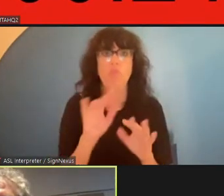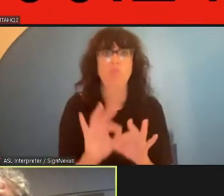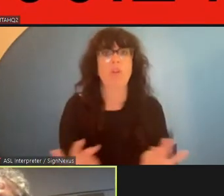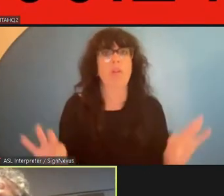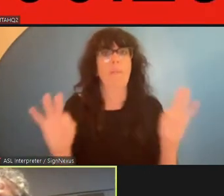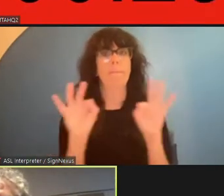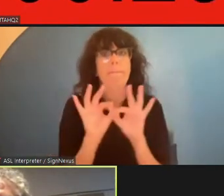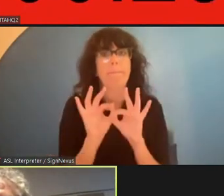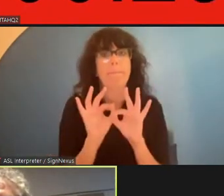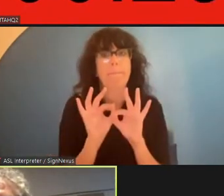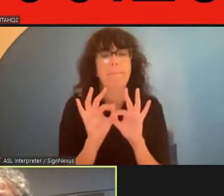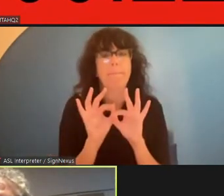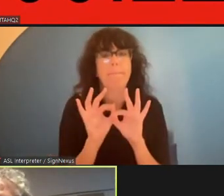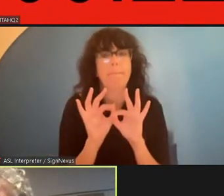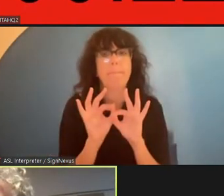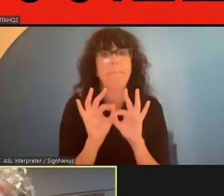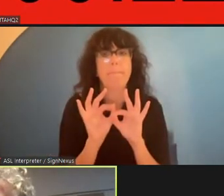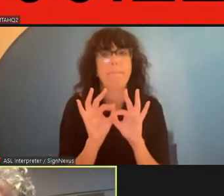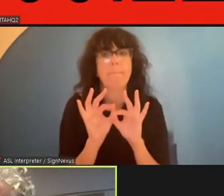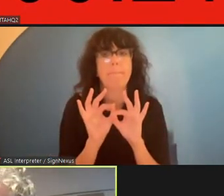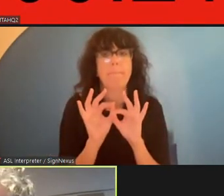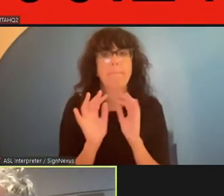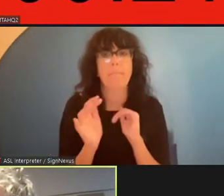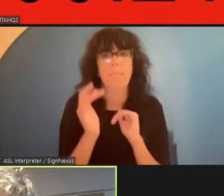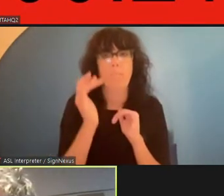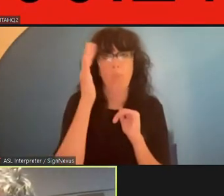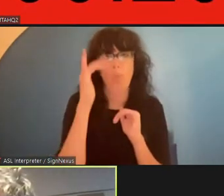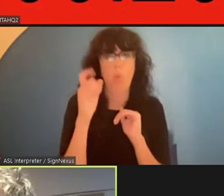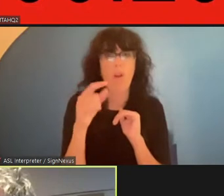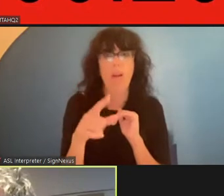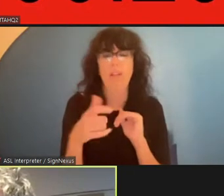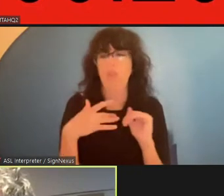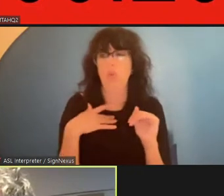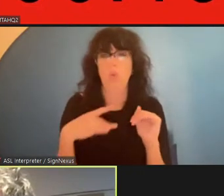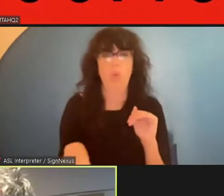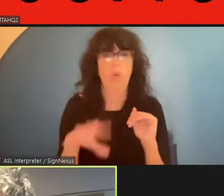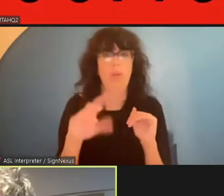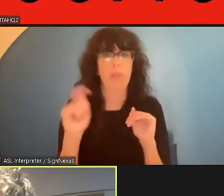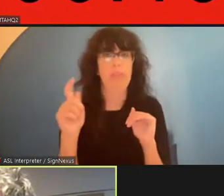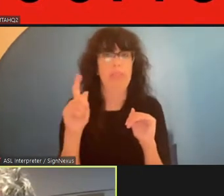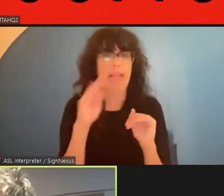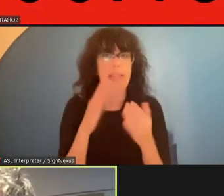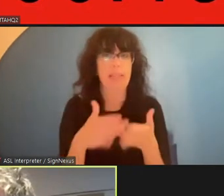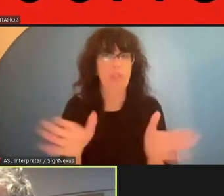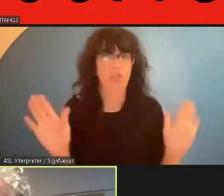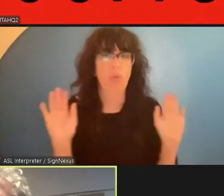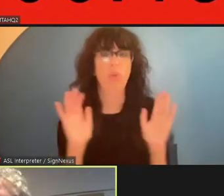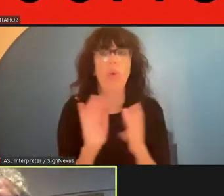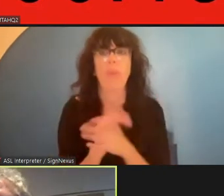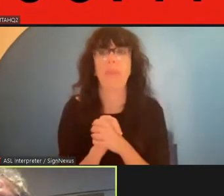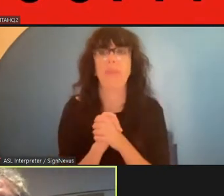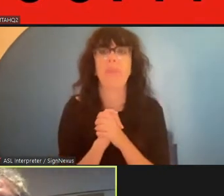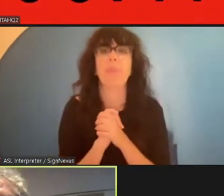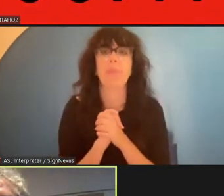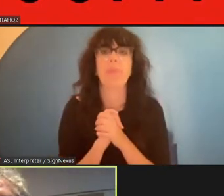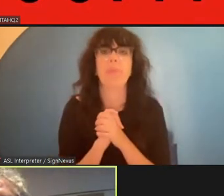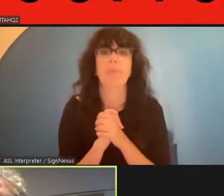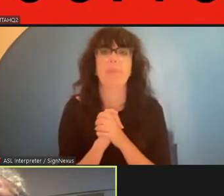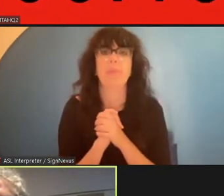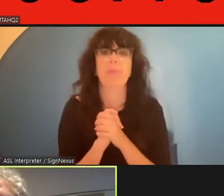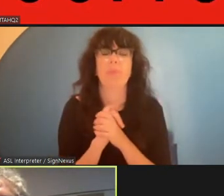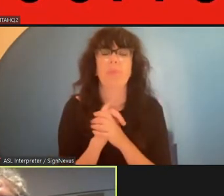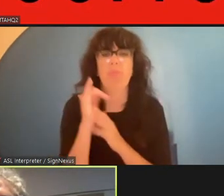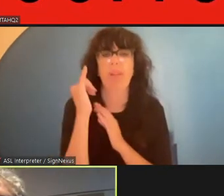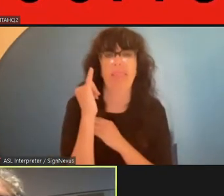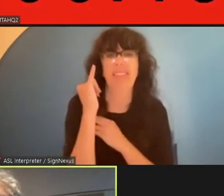hermetically sealed from taxation in general um uh you know and the very notion of this